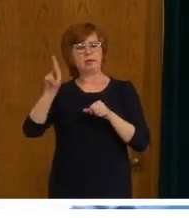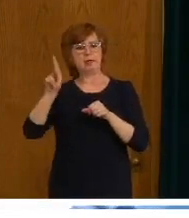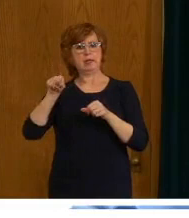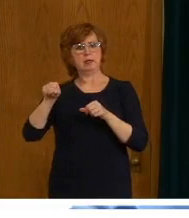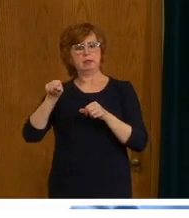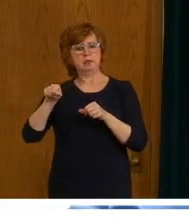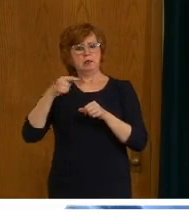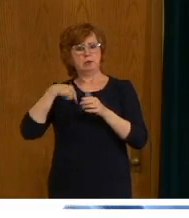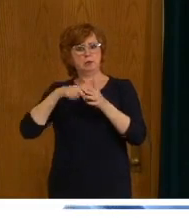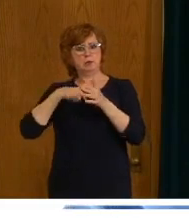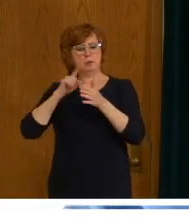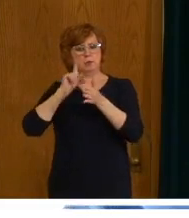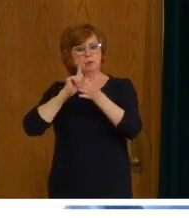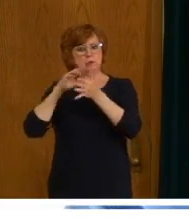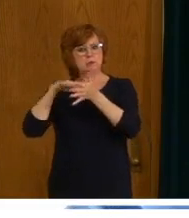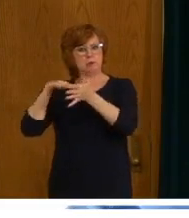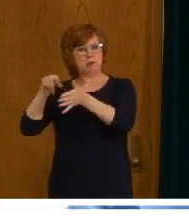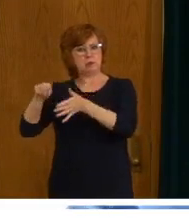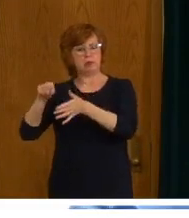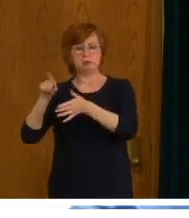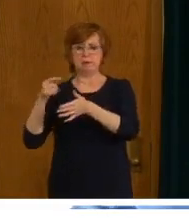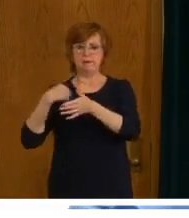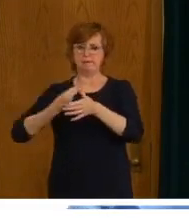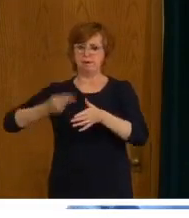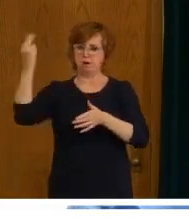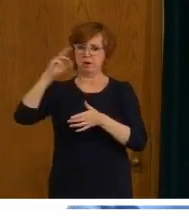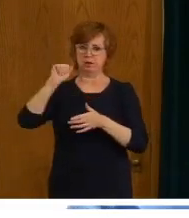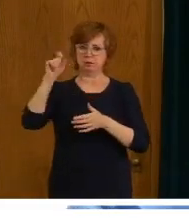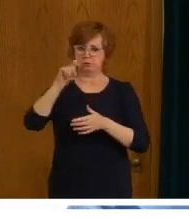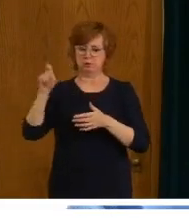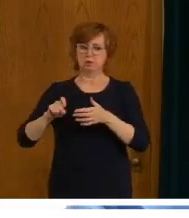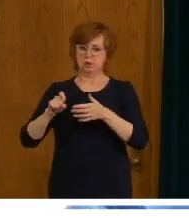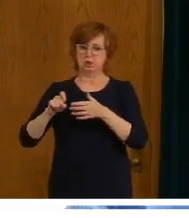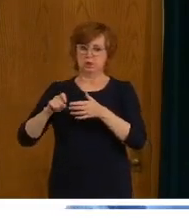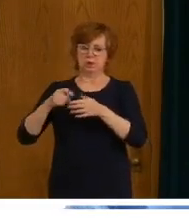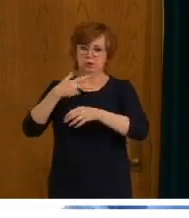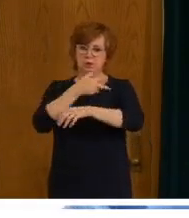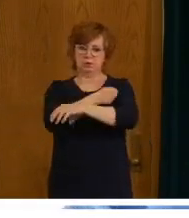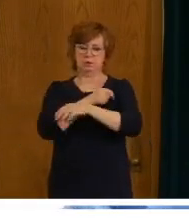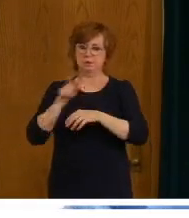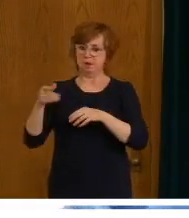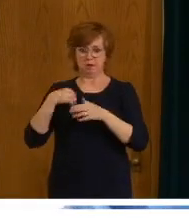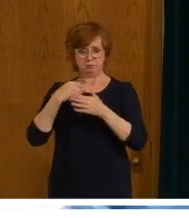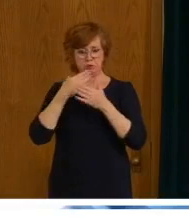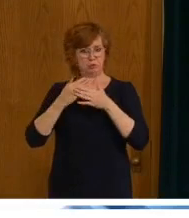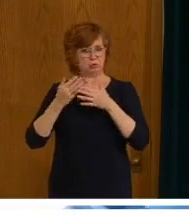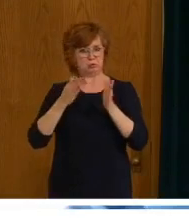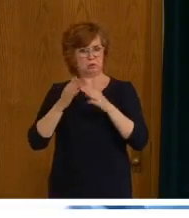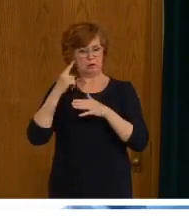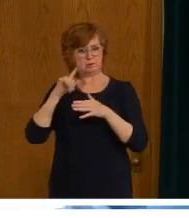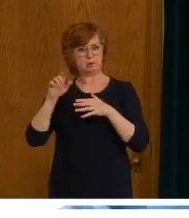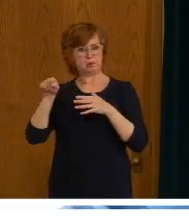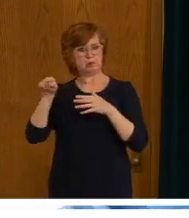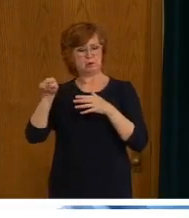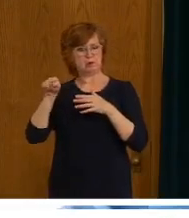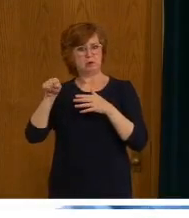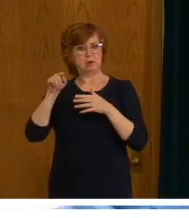of the vaccination program. Is a very safe and effective 2-dose schedule to bring the rates down in the